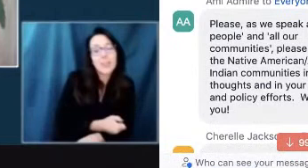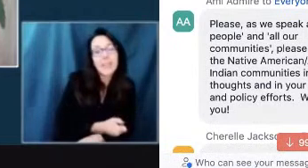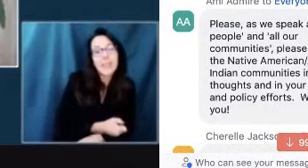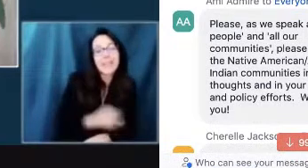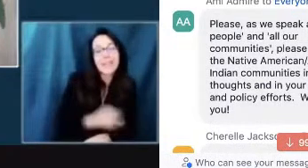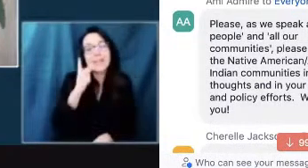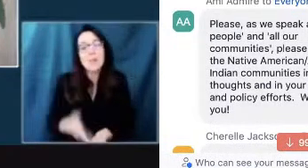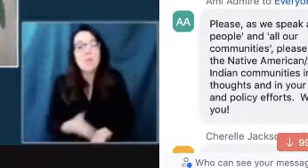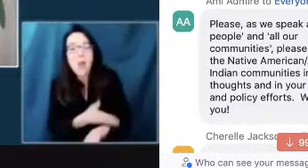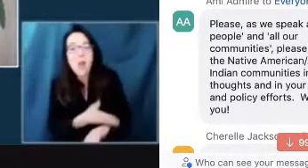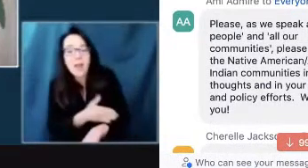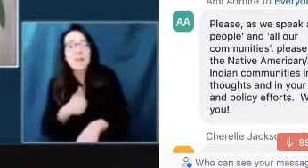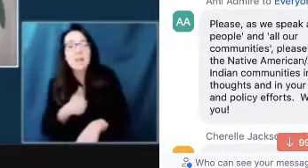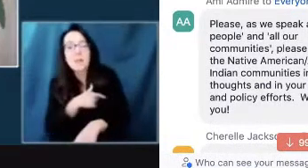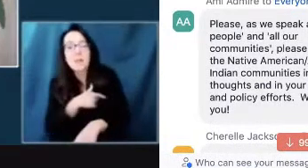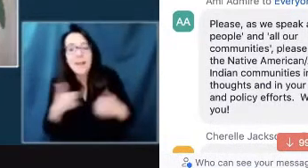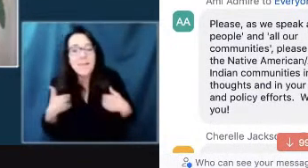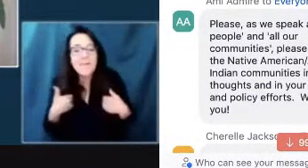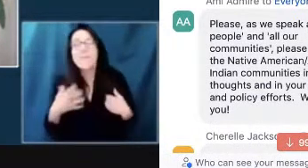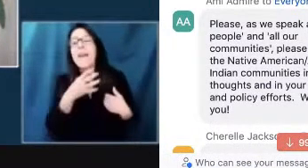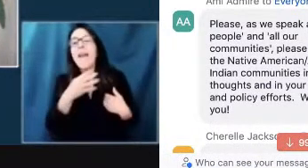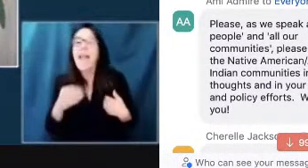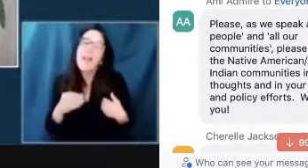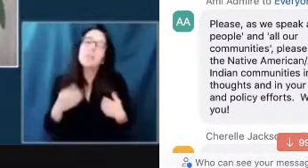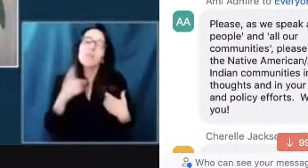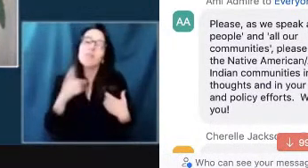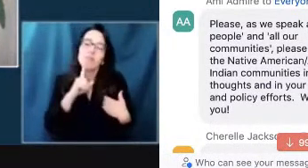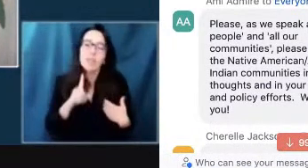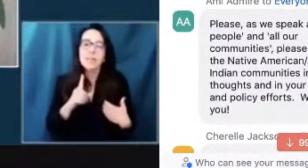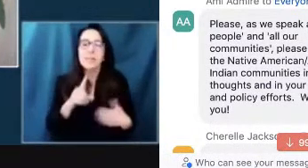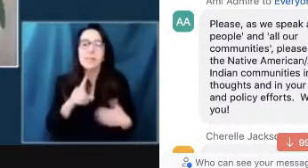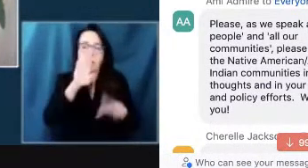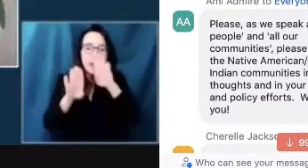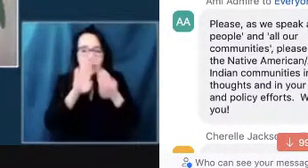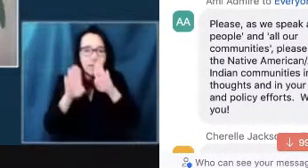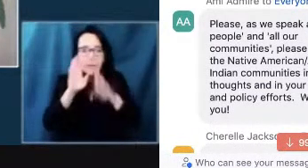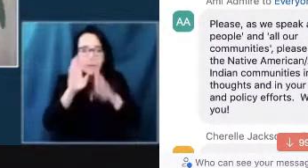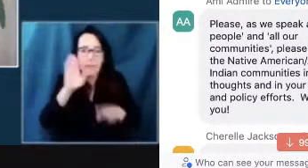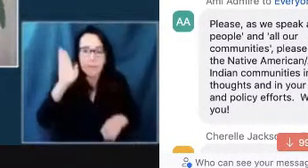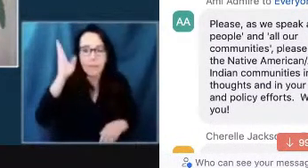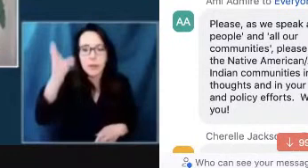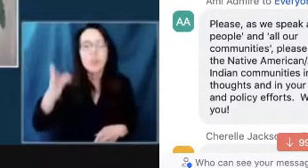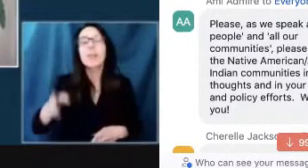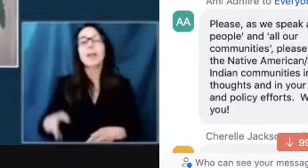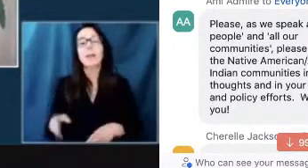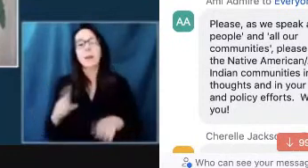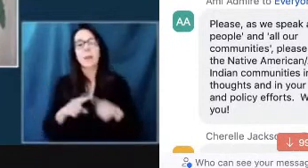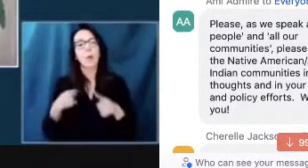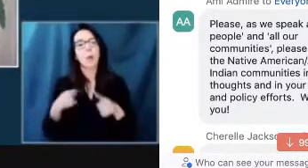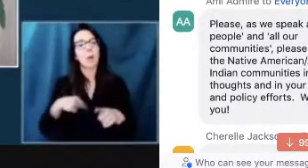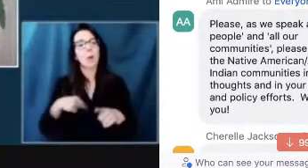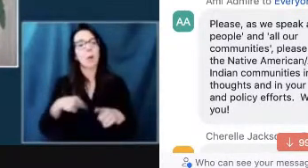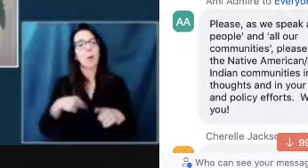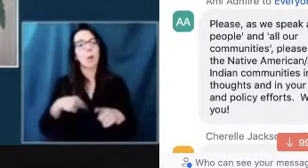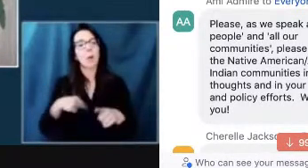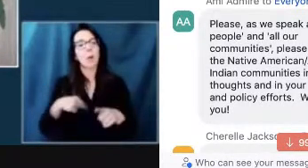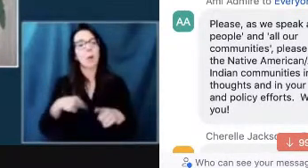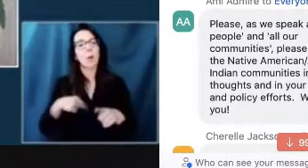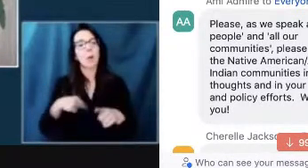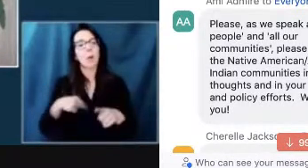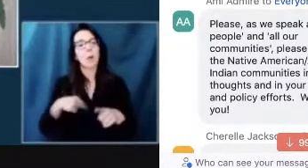shared frustration of where we still need to go. But we are not physically together for a simple reason. You